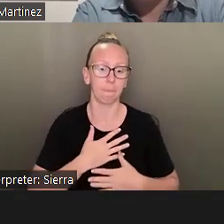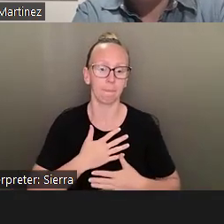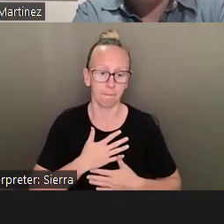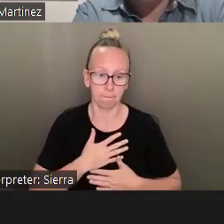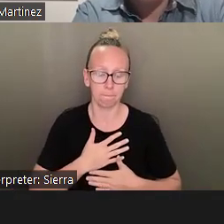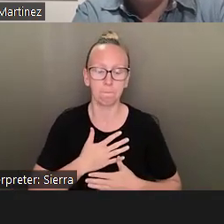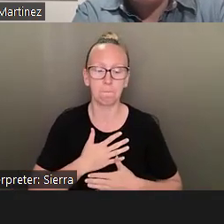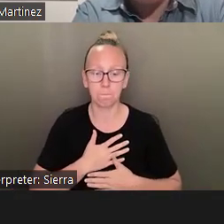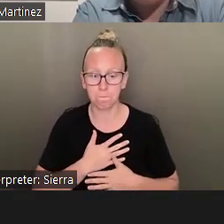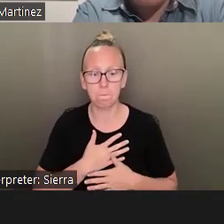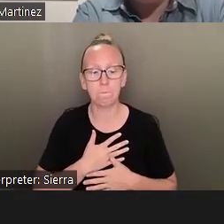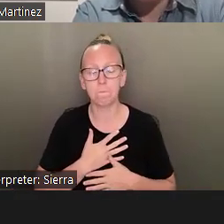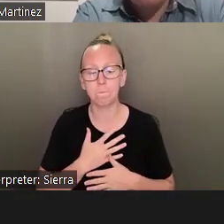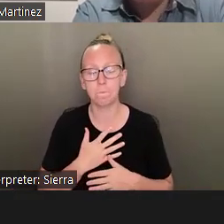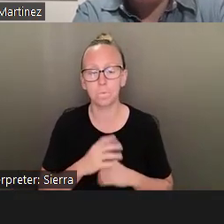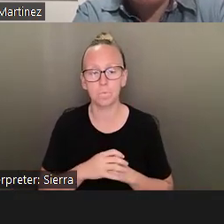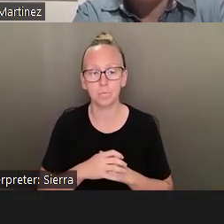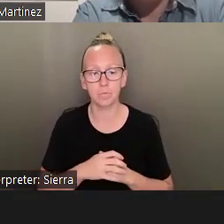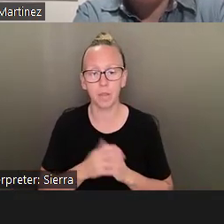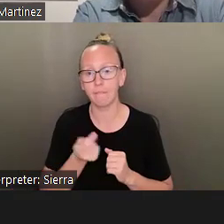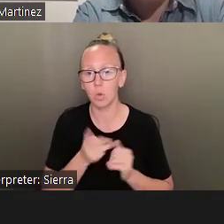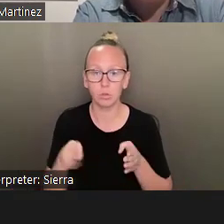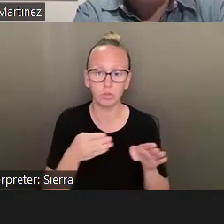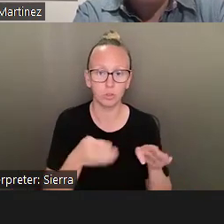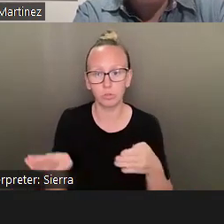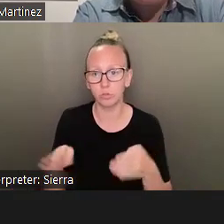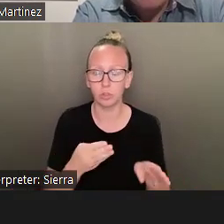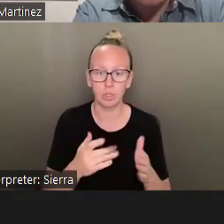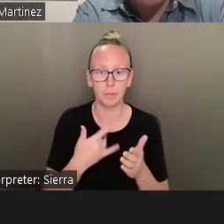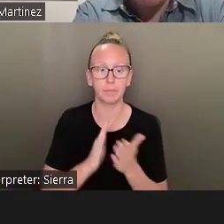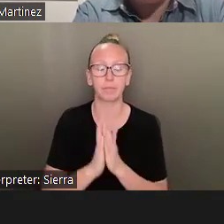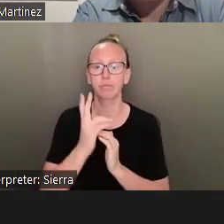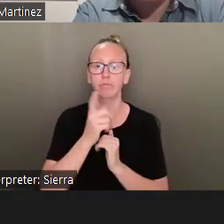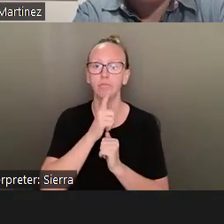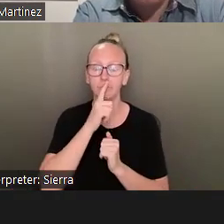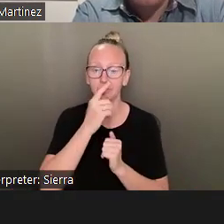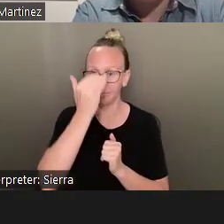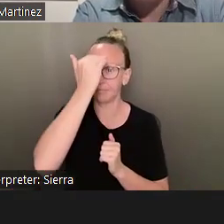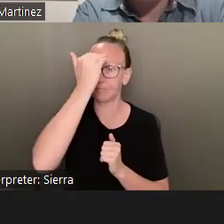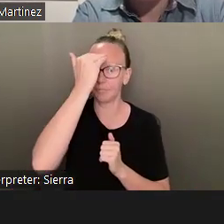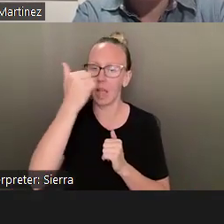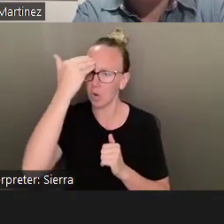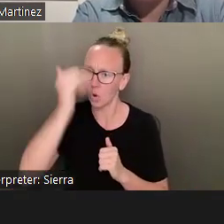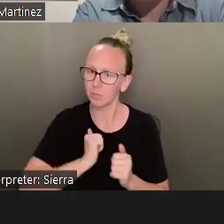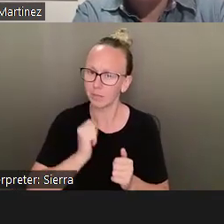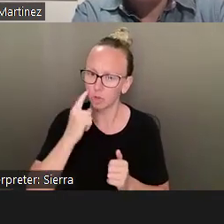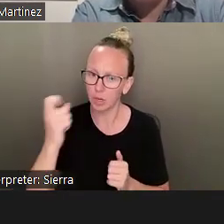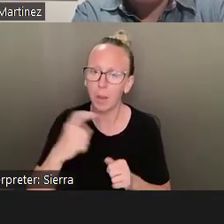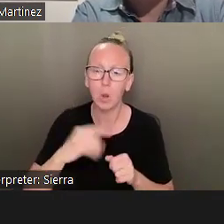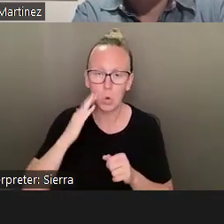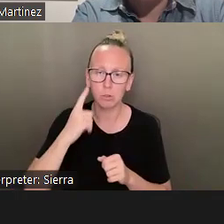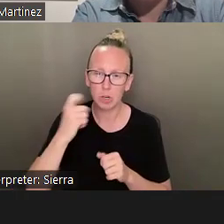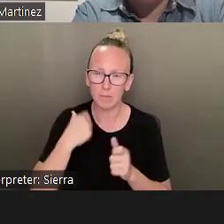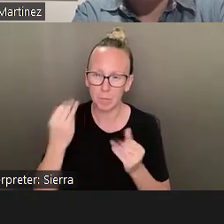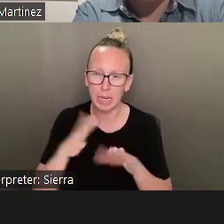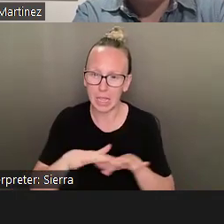Every few turns, after a few turns, I become lucid. I know I am dreaming, and I know the dream is layered, that it has